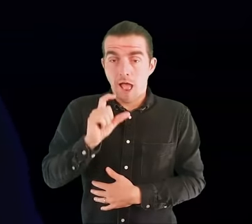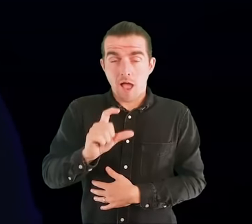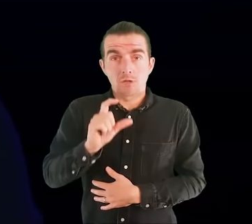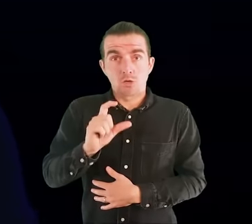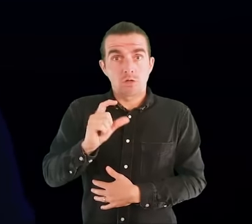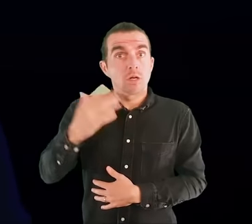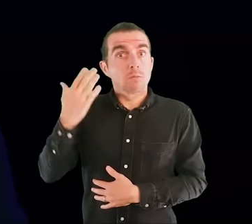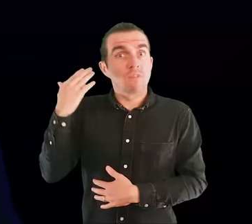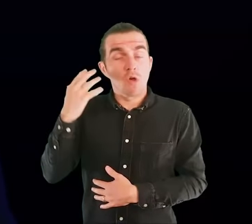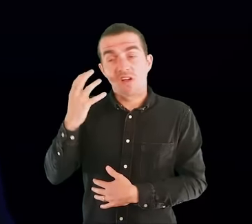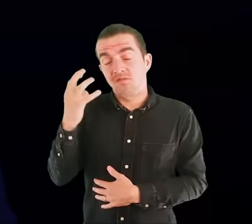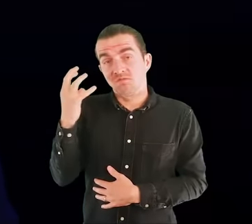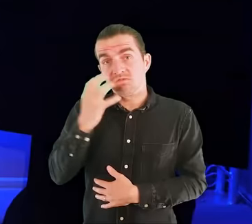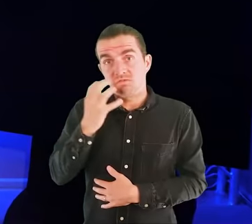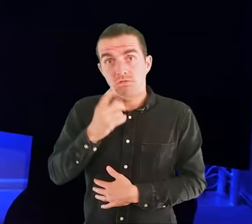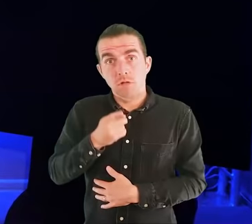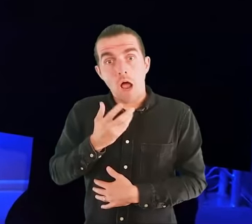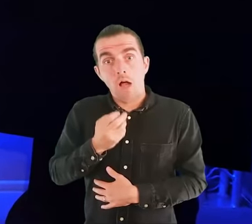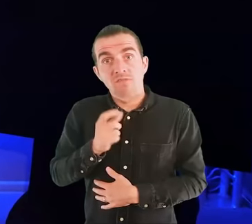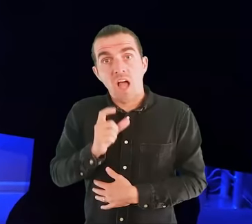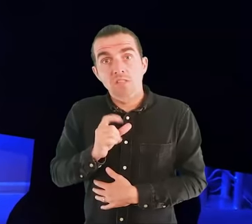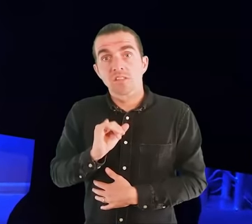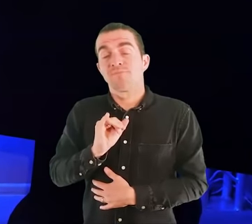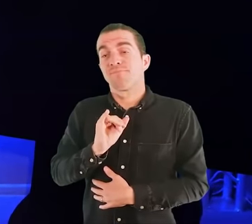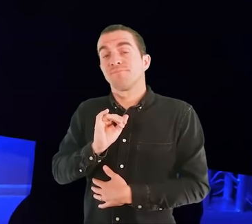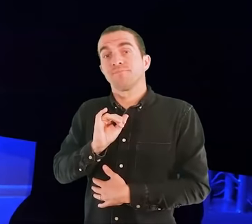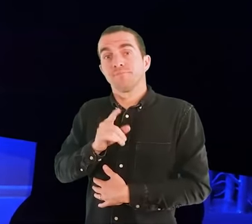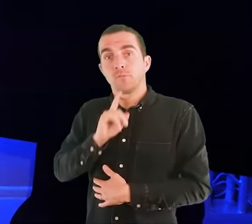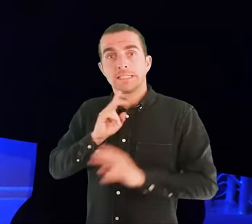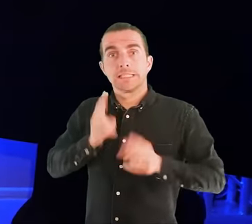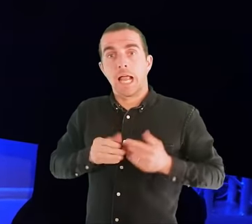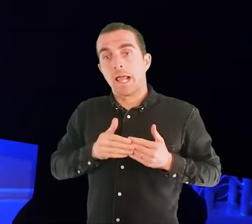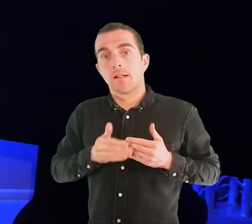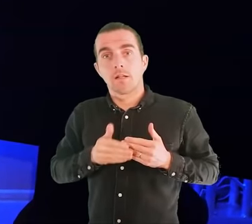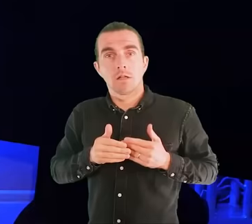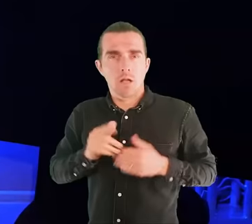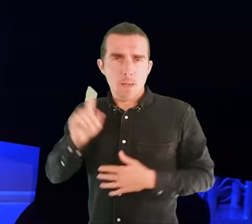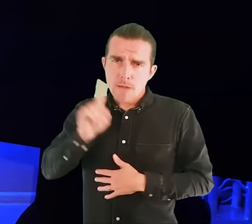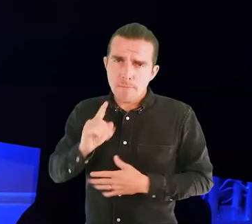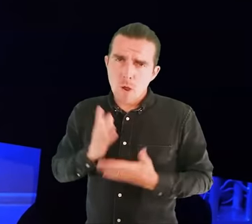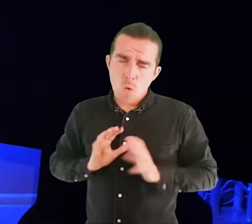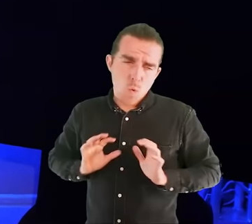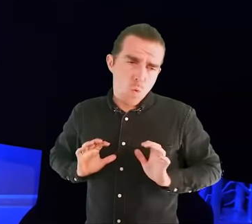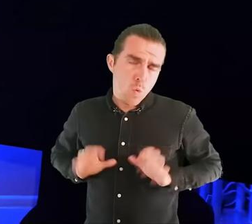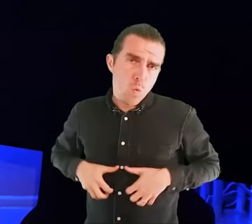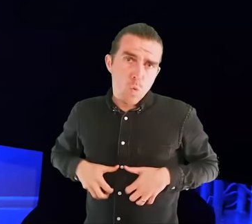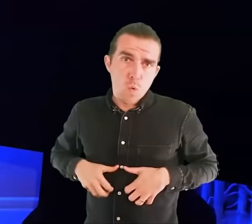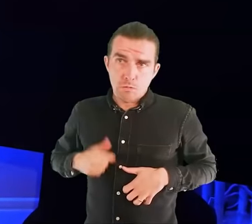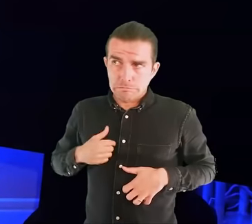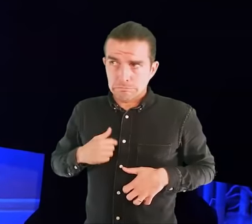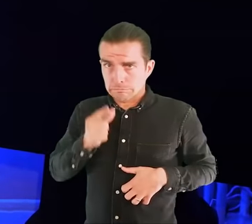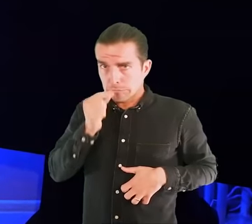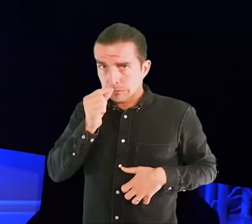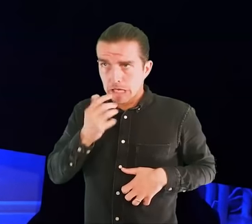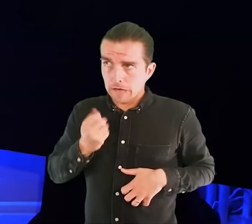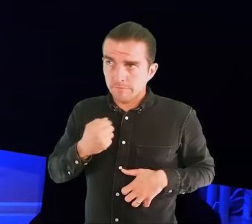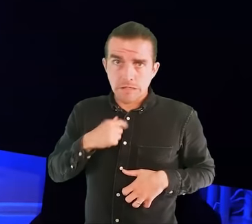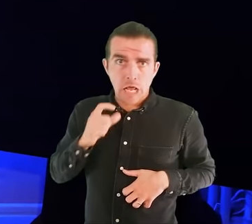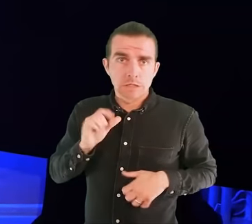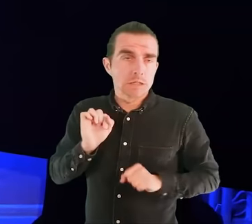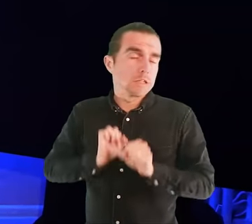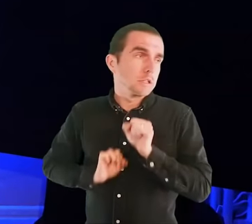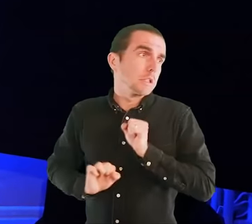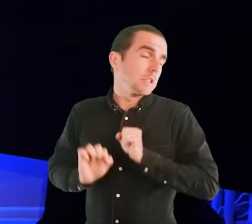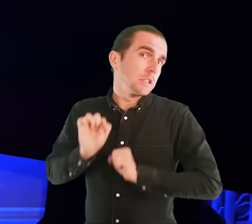almost nothing they could do about it. Like my father, back in 2005. While he survived,